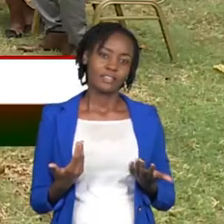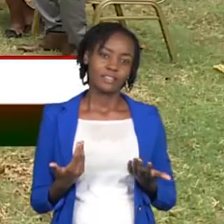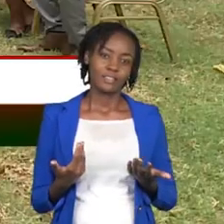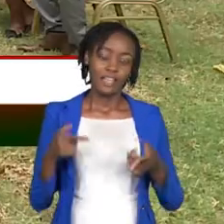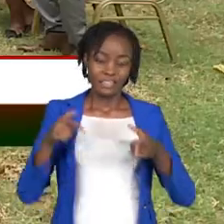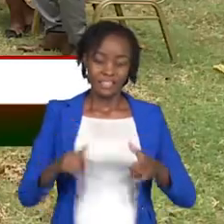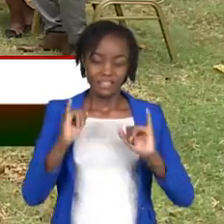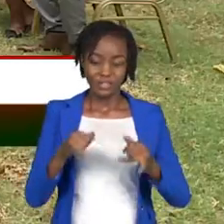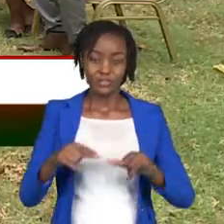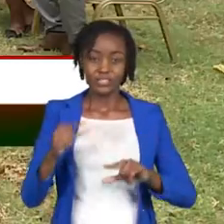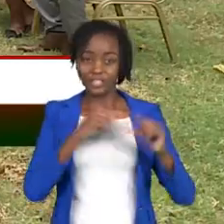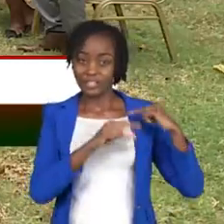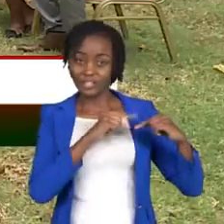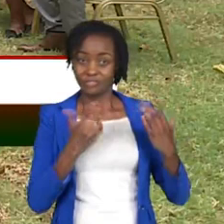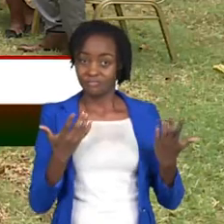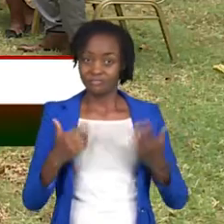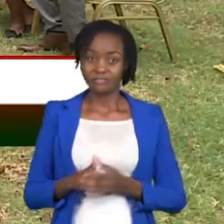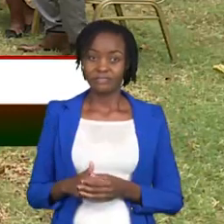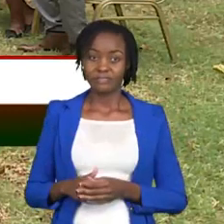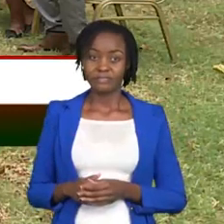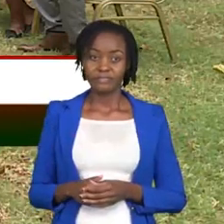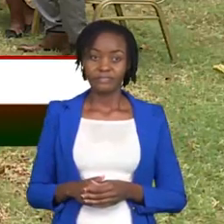generation. Mukoma, you had something to say.